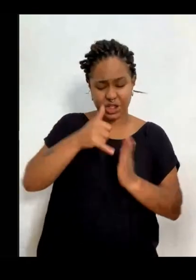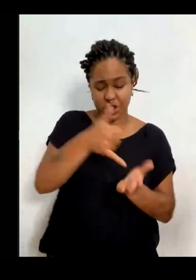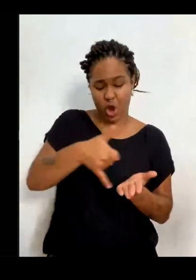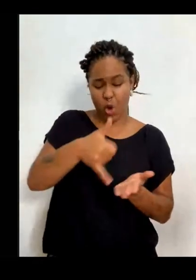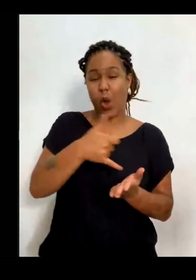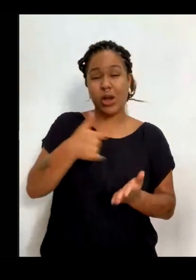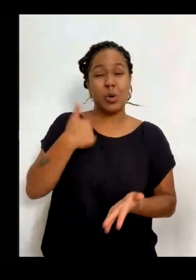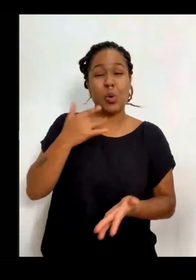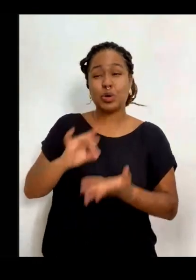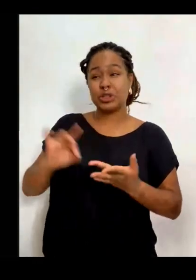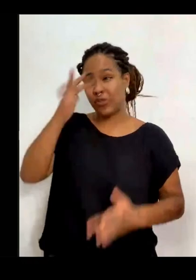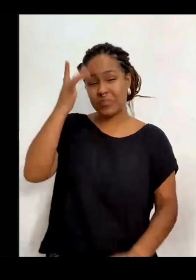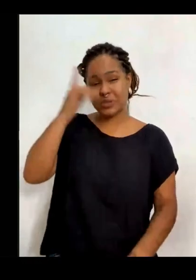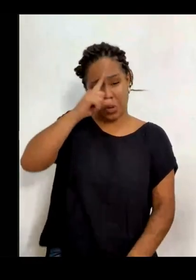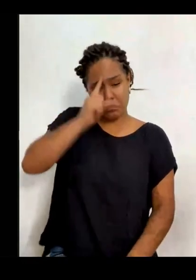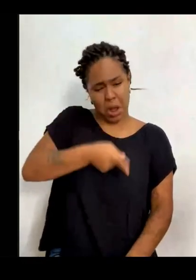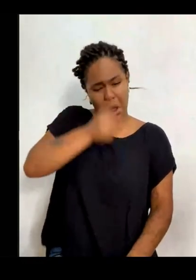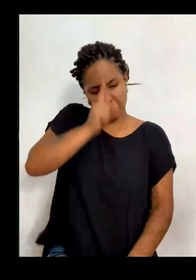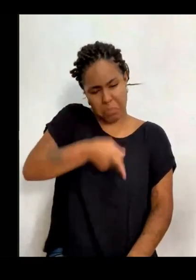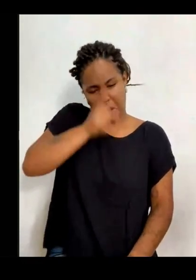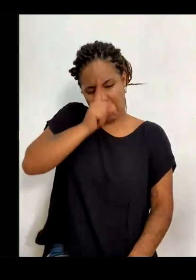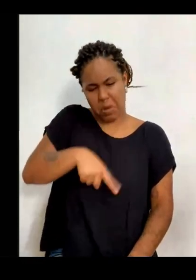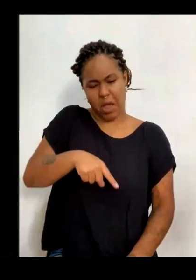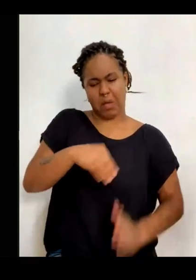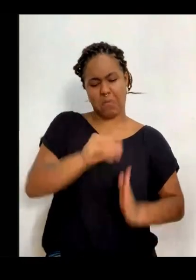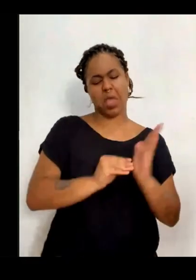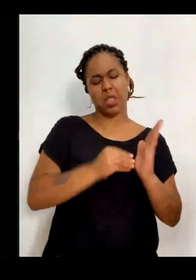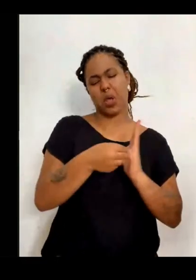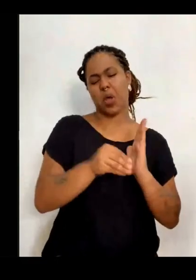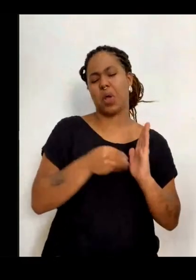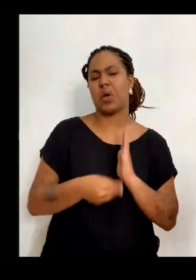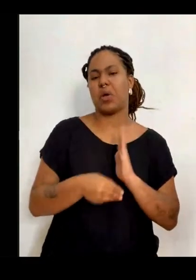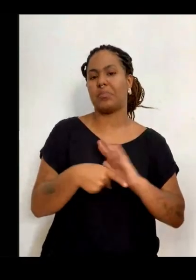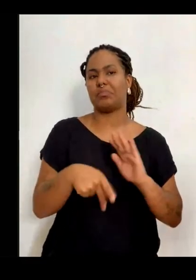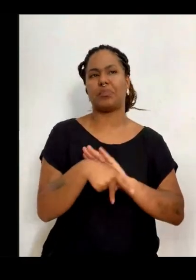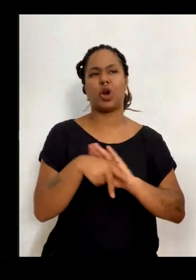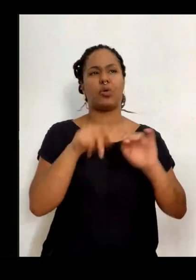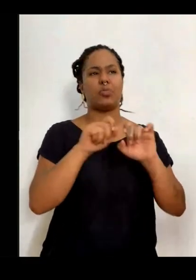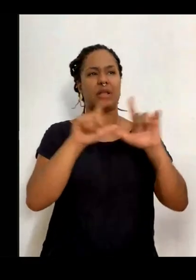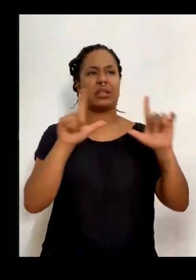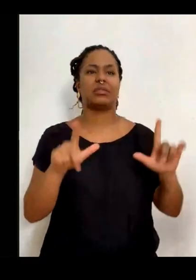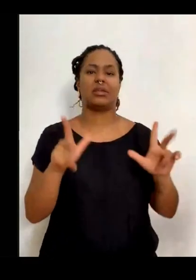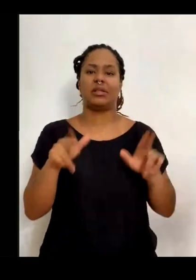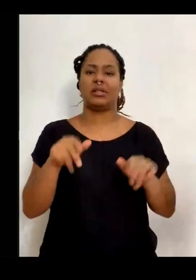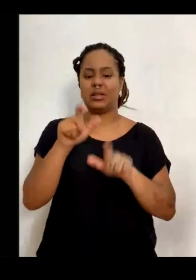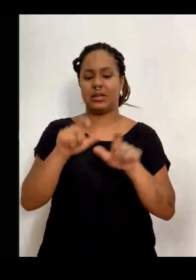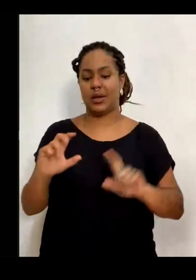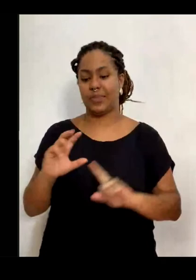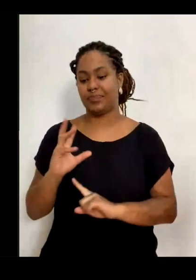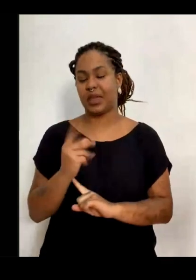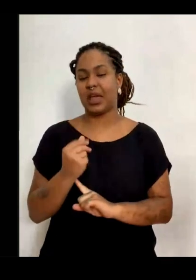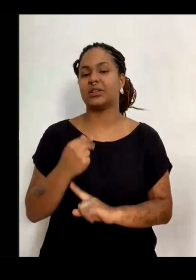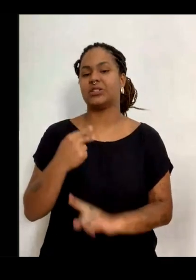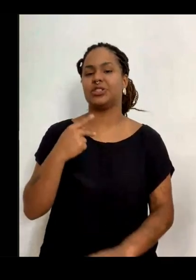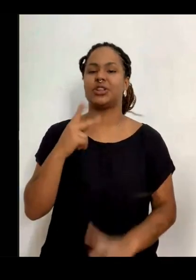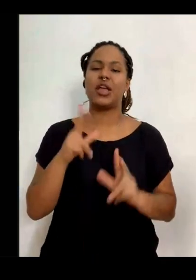canvas by artists like Jackson Pollock who were dominating the canvases